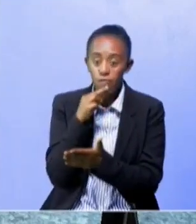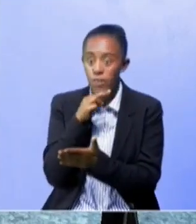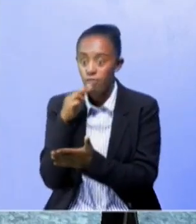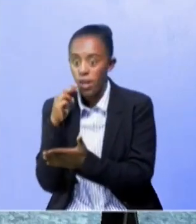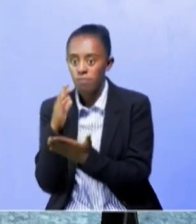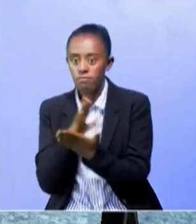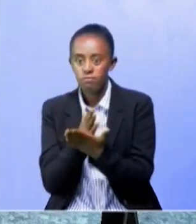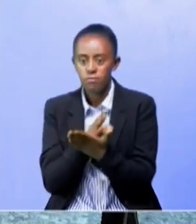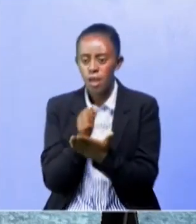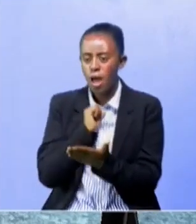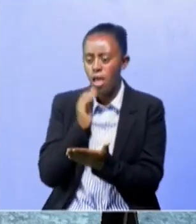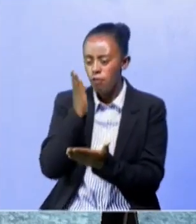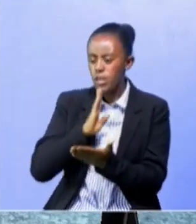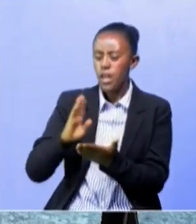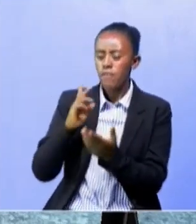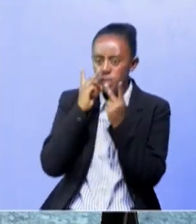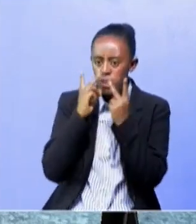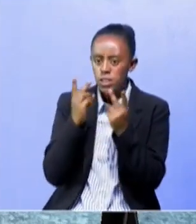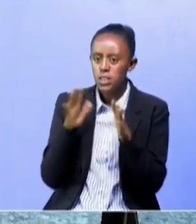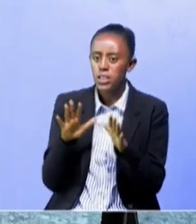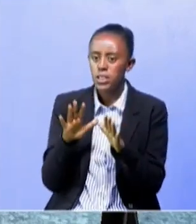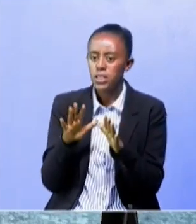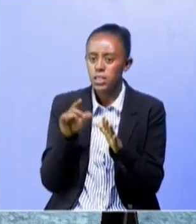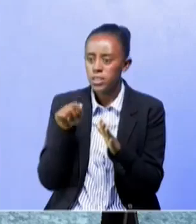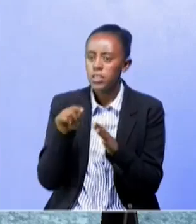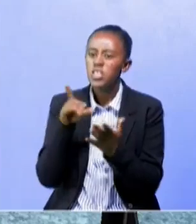I have never seen an elephant in the city.